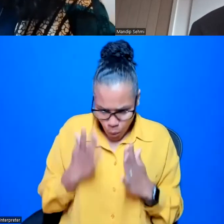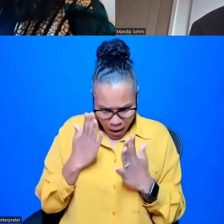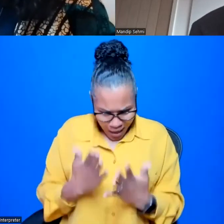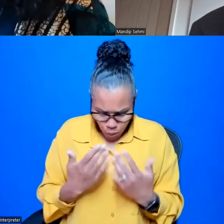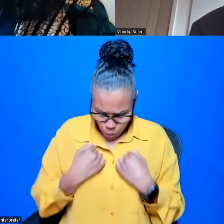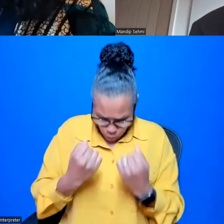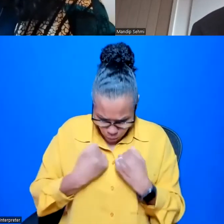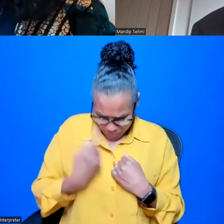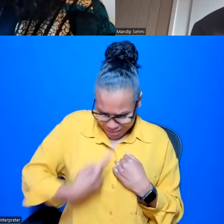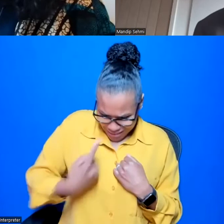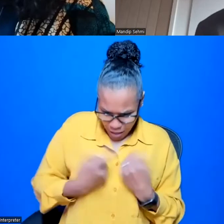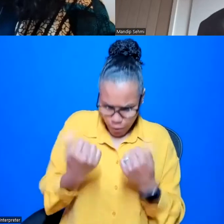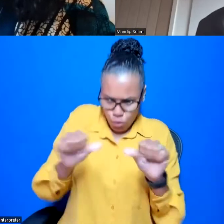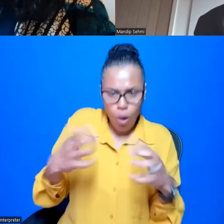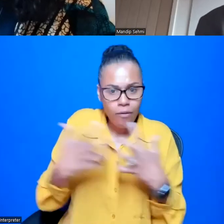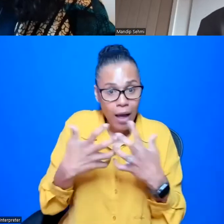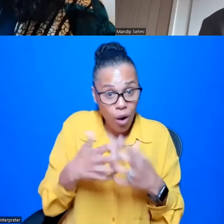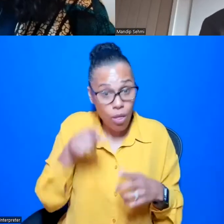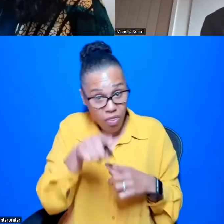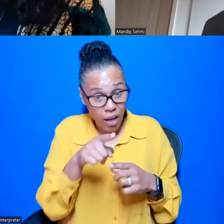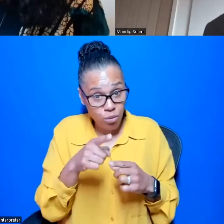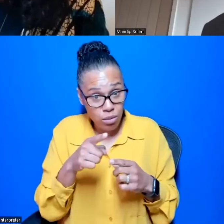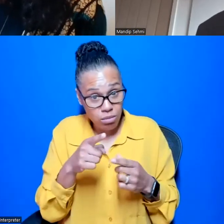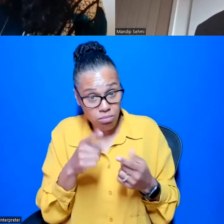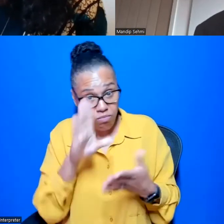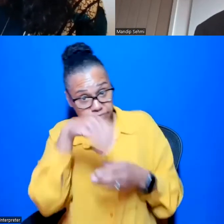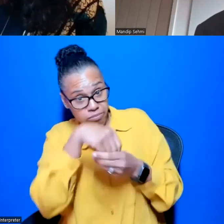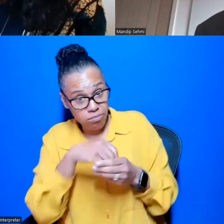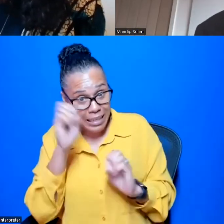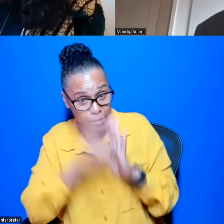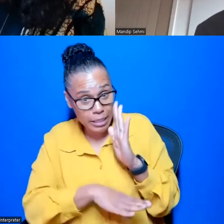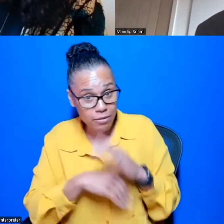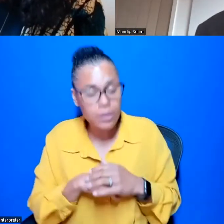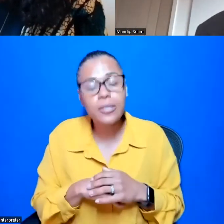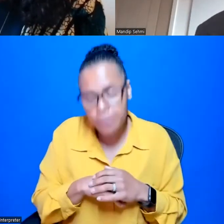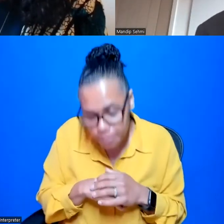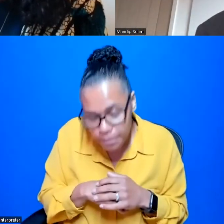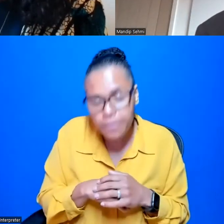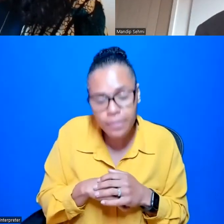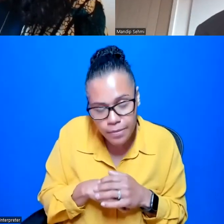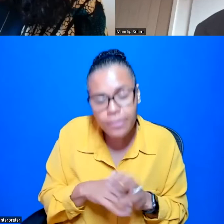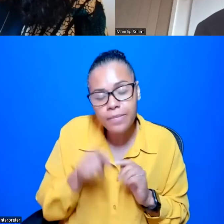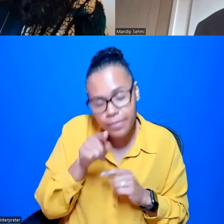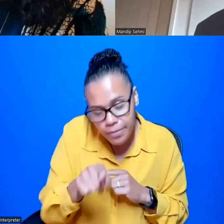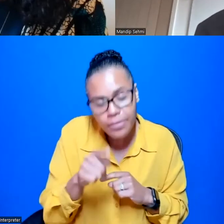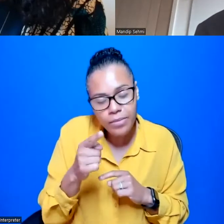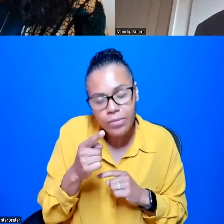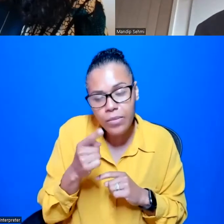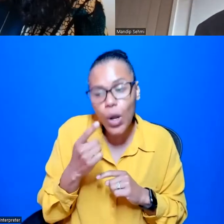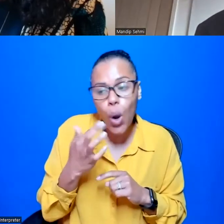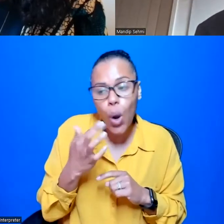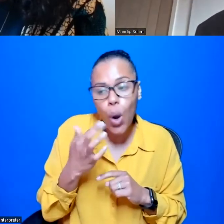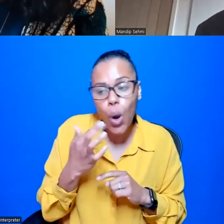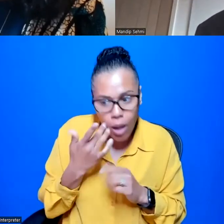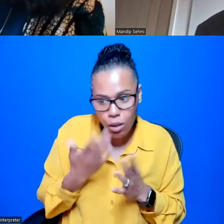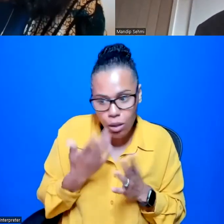your experience. Yeah, because I mean, at the point when I went through situations, it was, what would the outcome be if